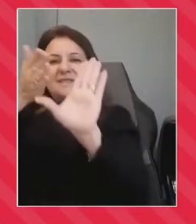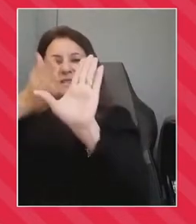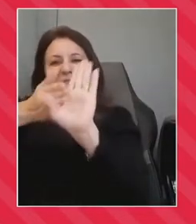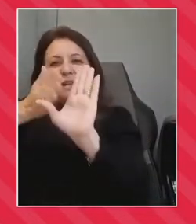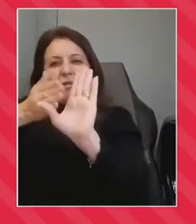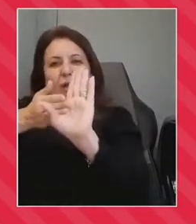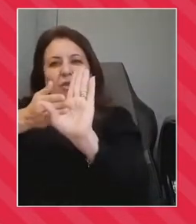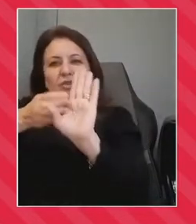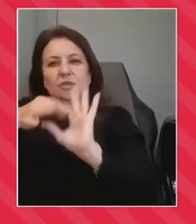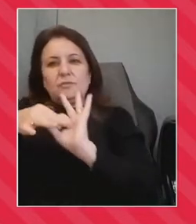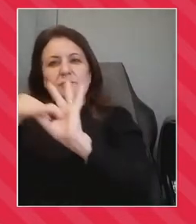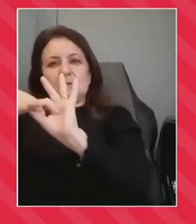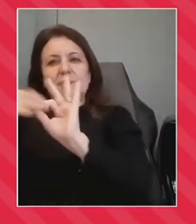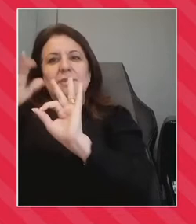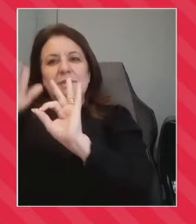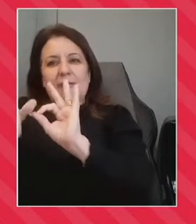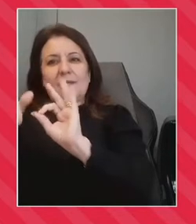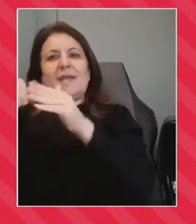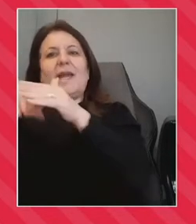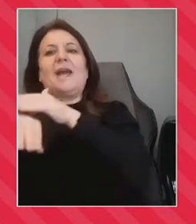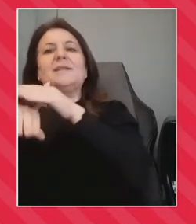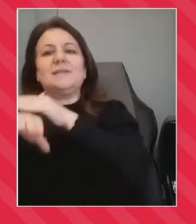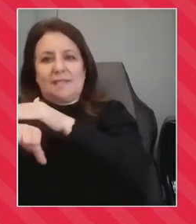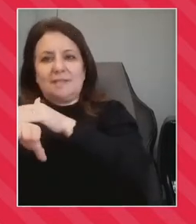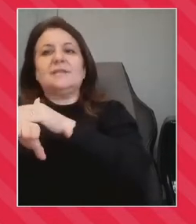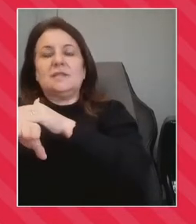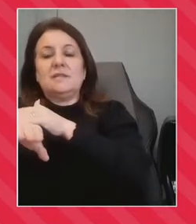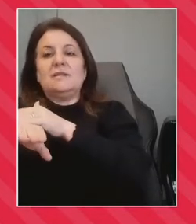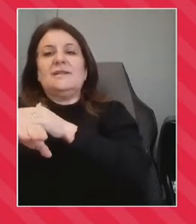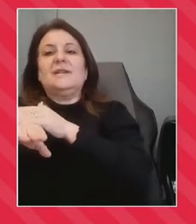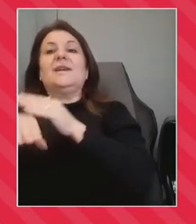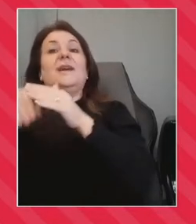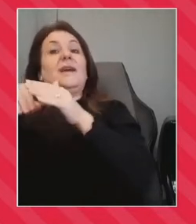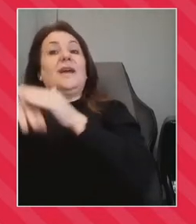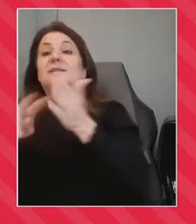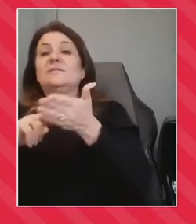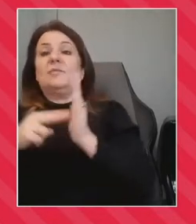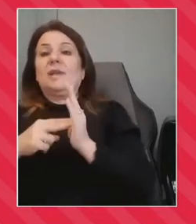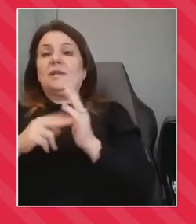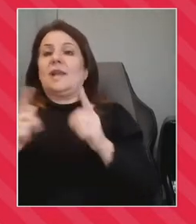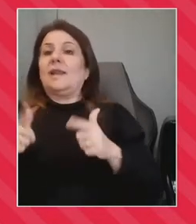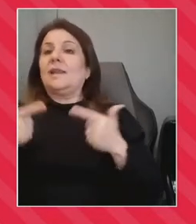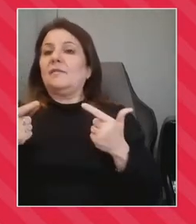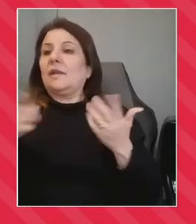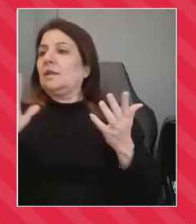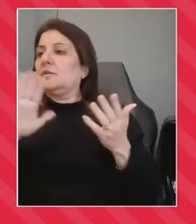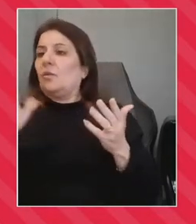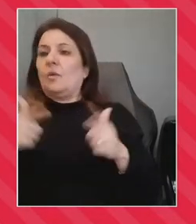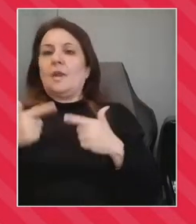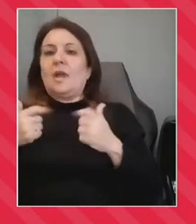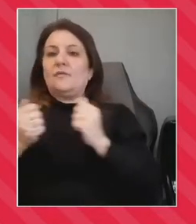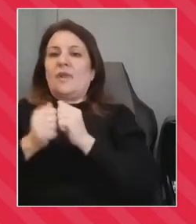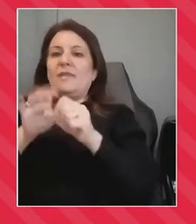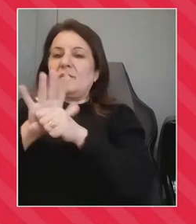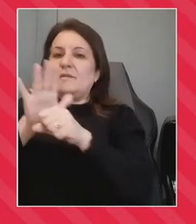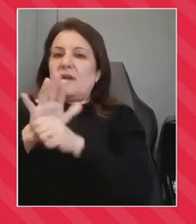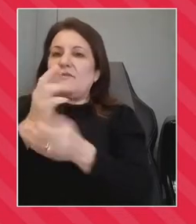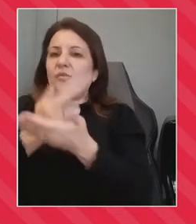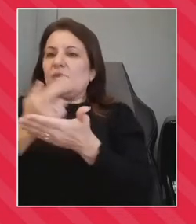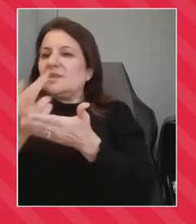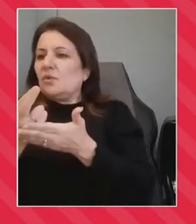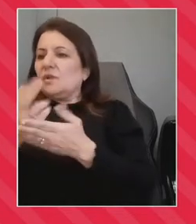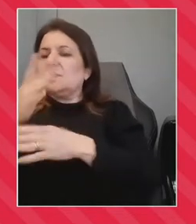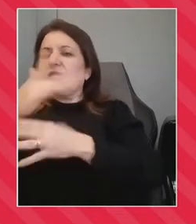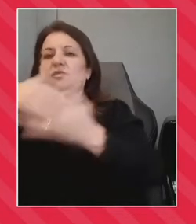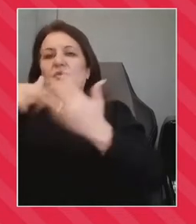to access. Access is in part about living a life with sufficient resources and social support